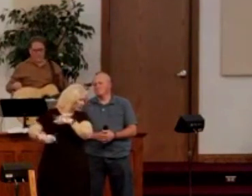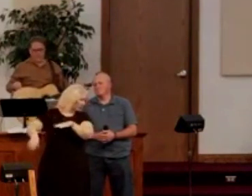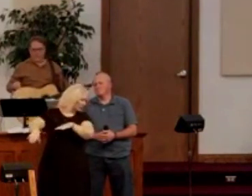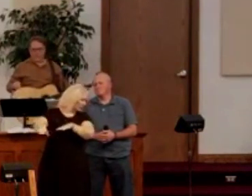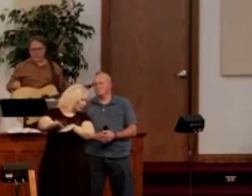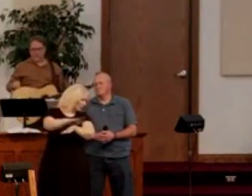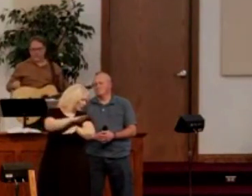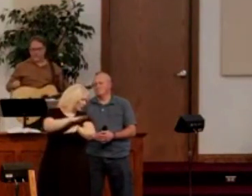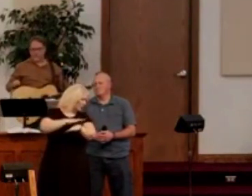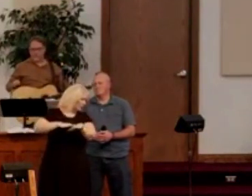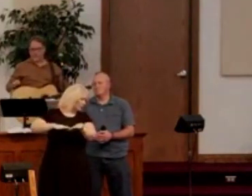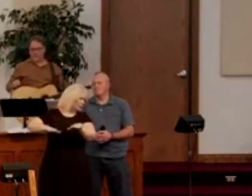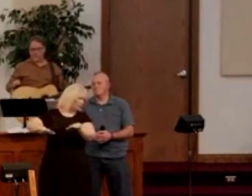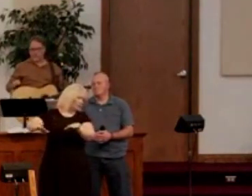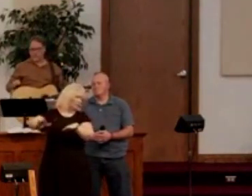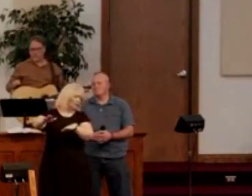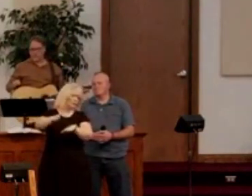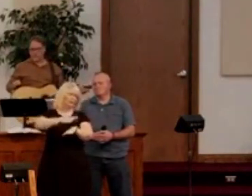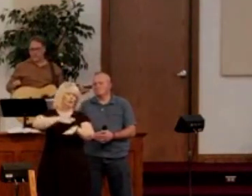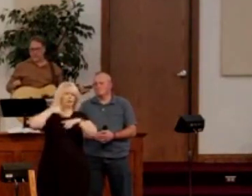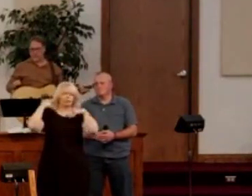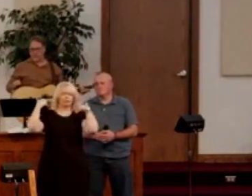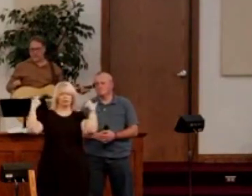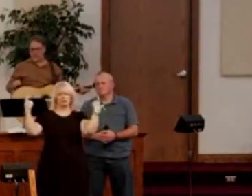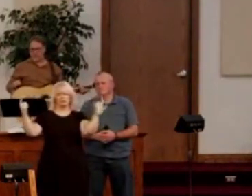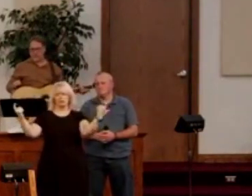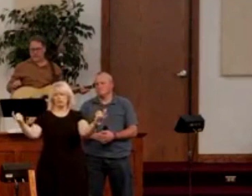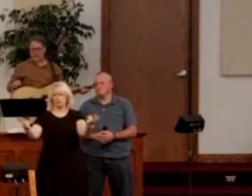and cover my